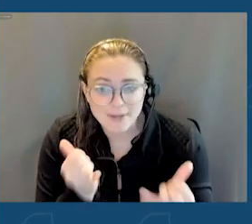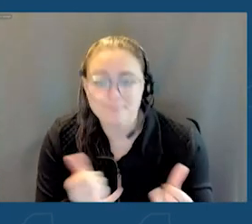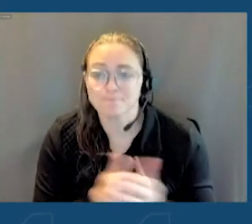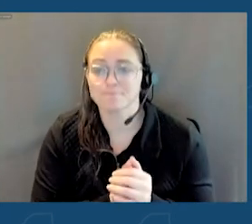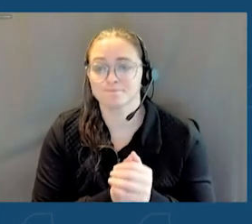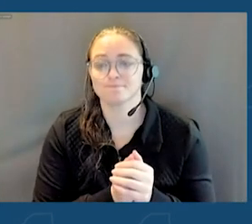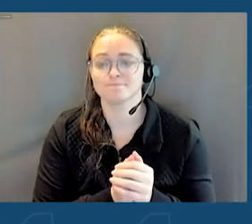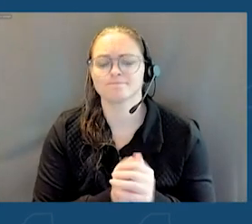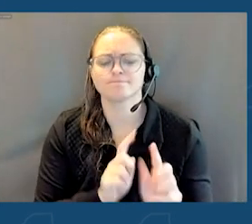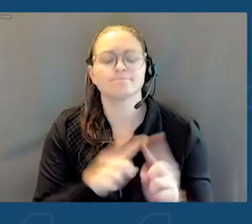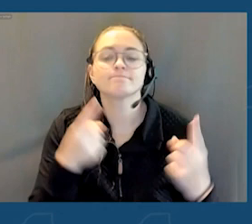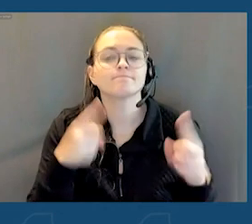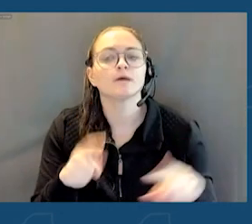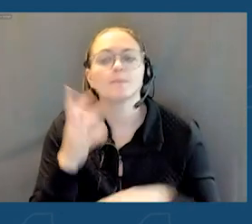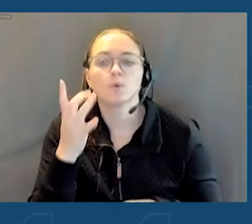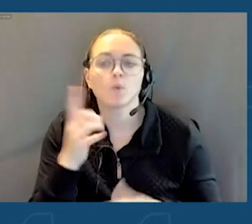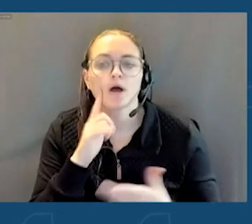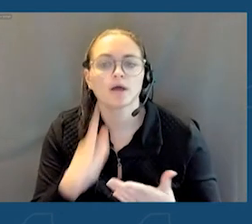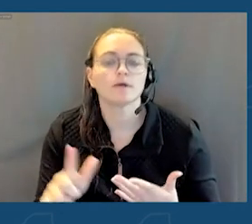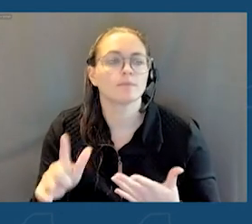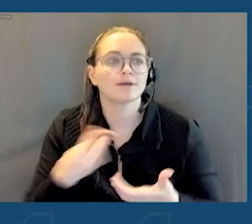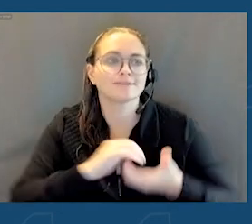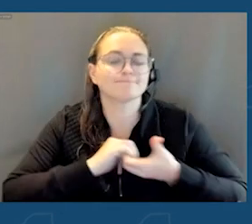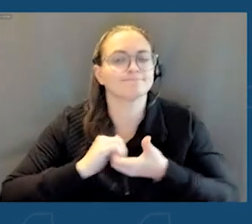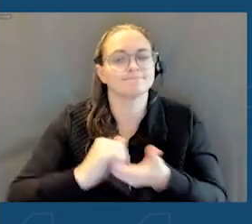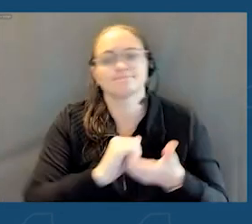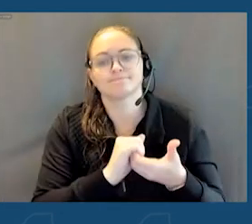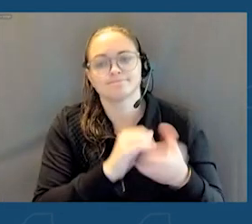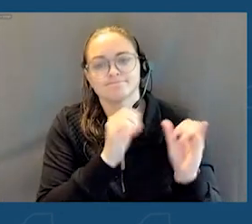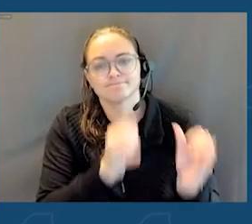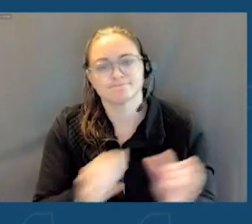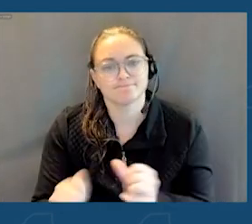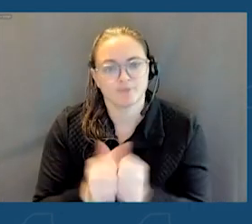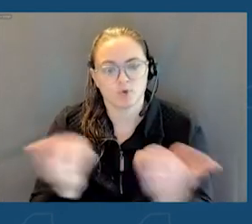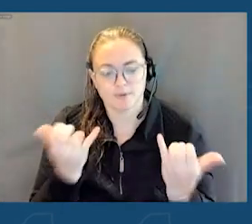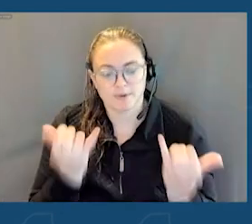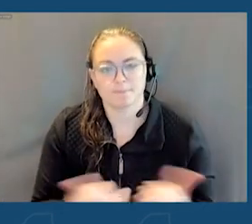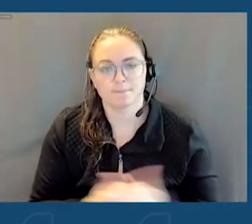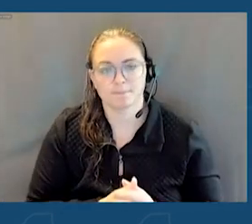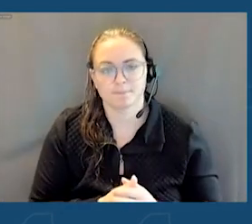But it is happening because of the great partnership of the individuals with me here today.